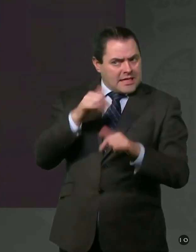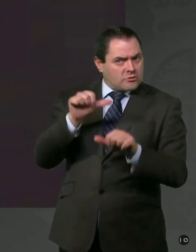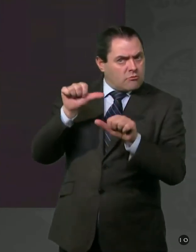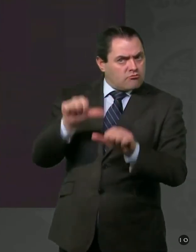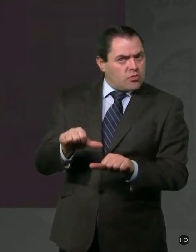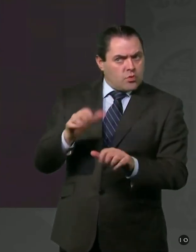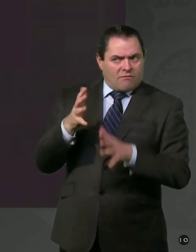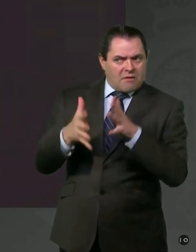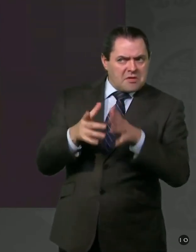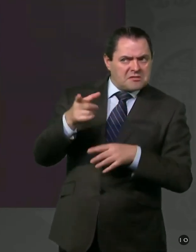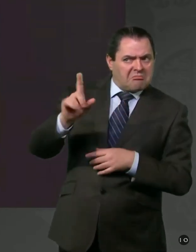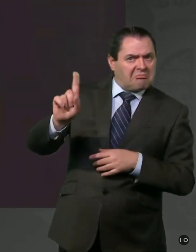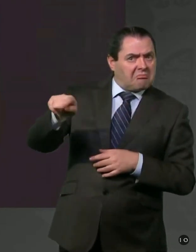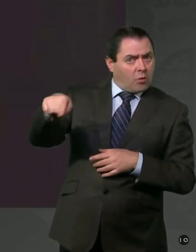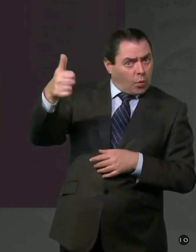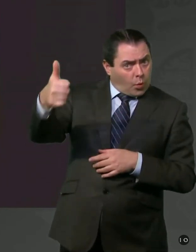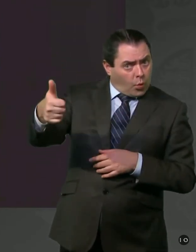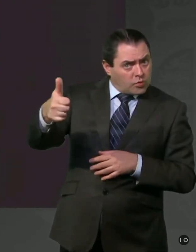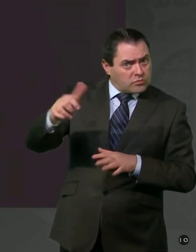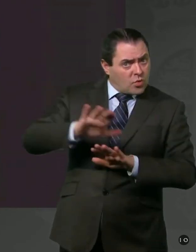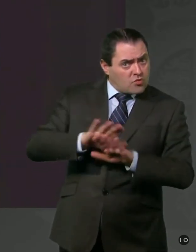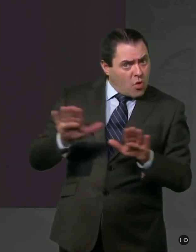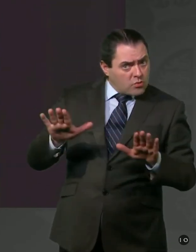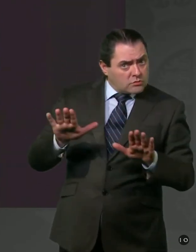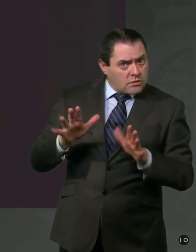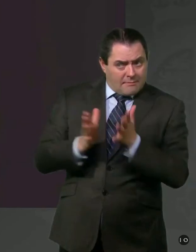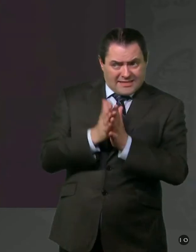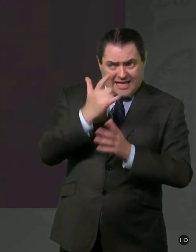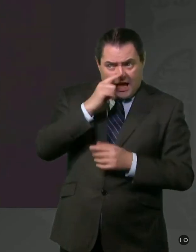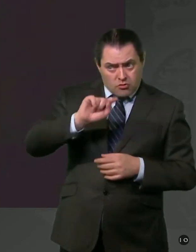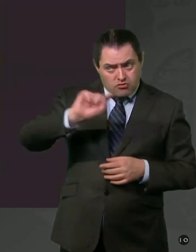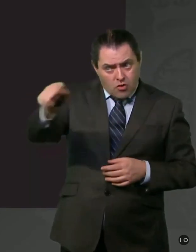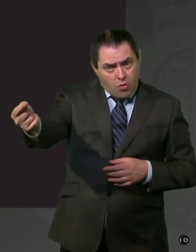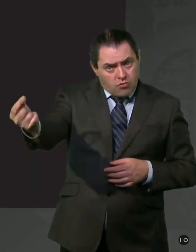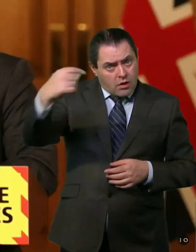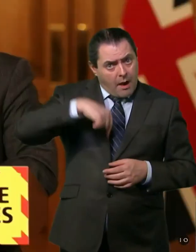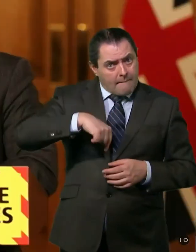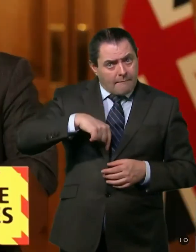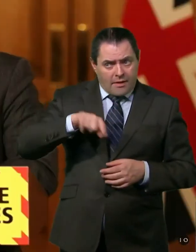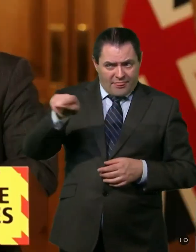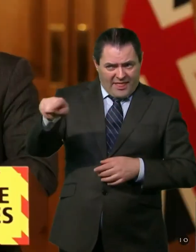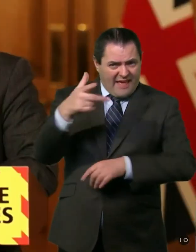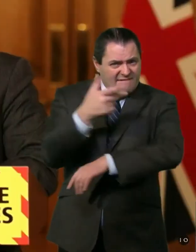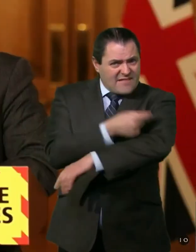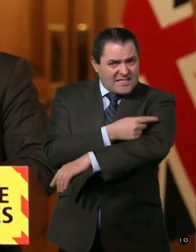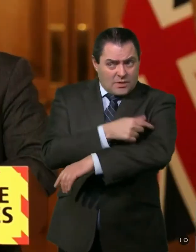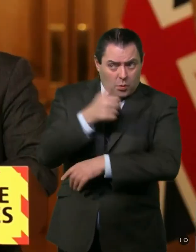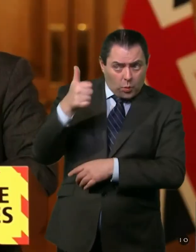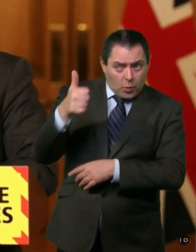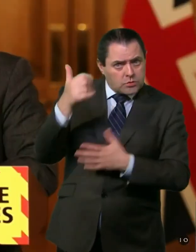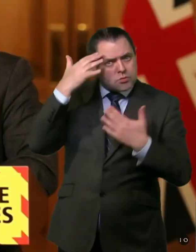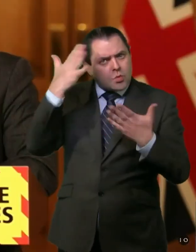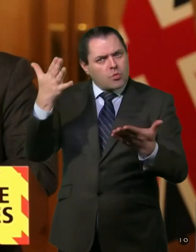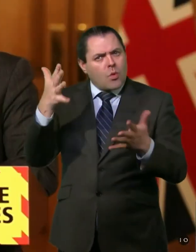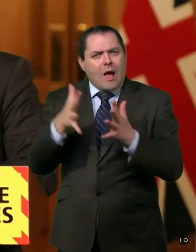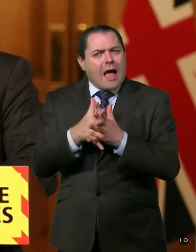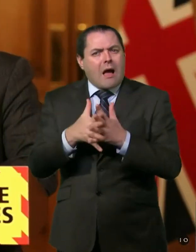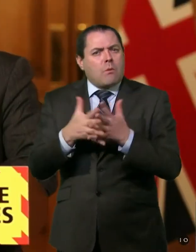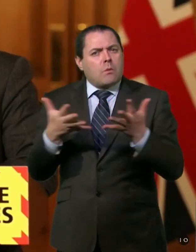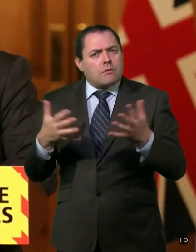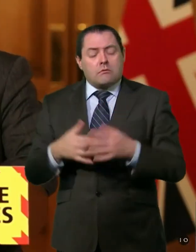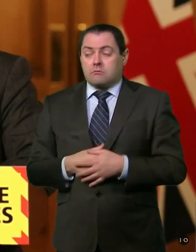ensure free and open travel between countries even after the UK is vaccinated? A really good question there, Gary. I think I'm going